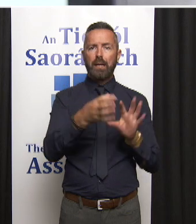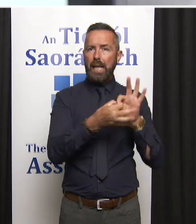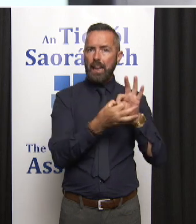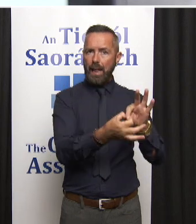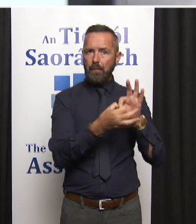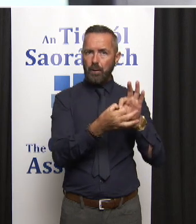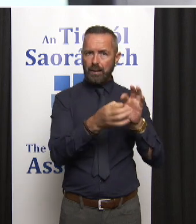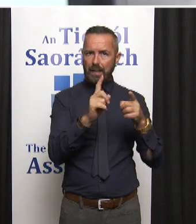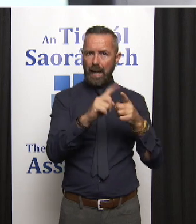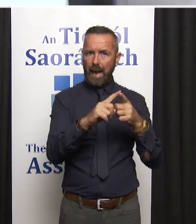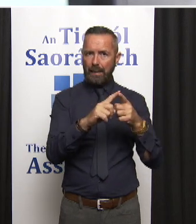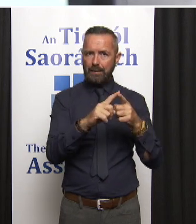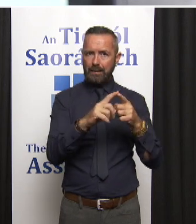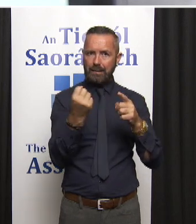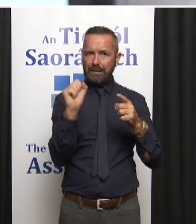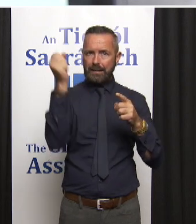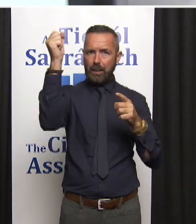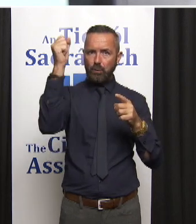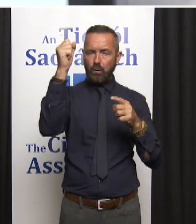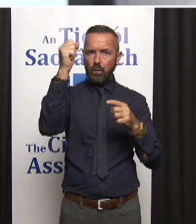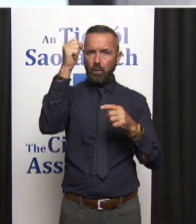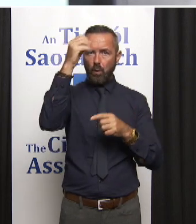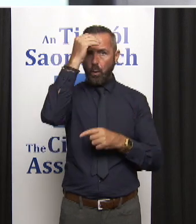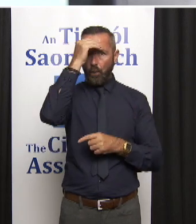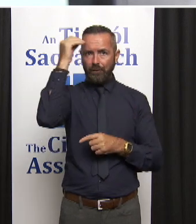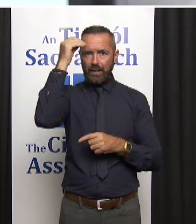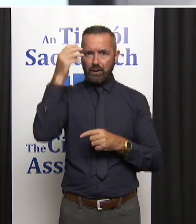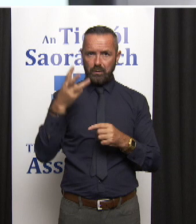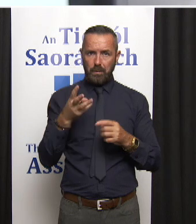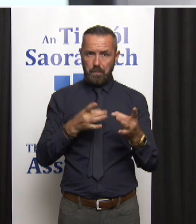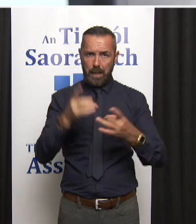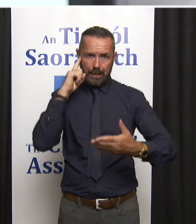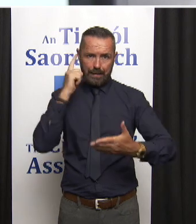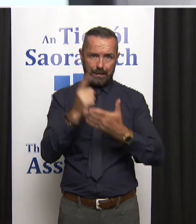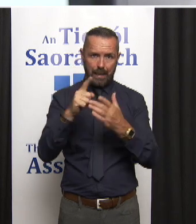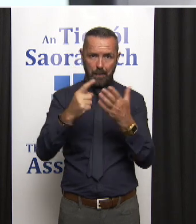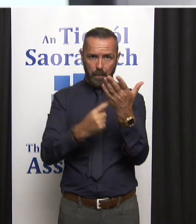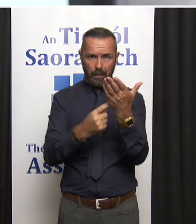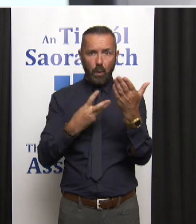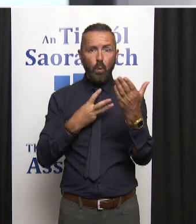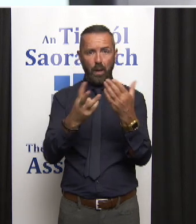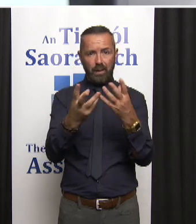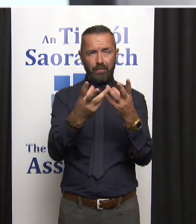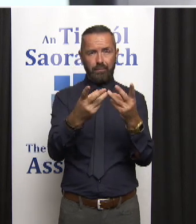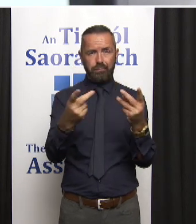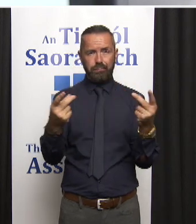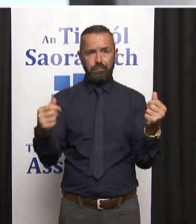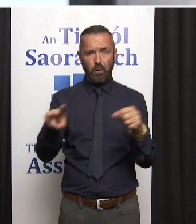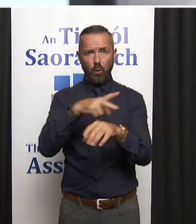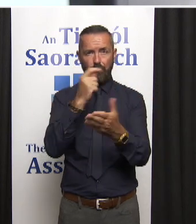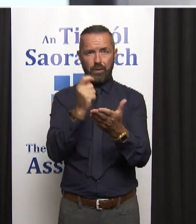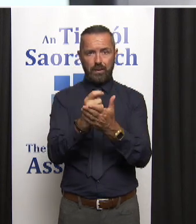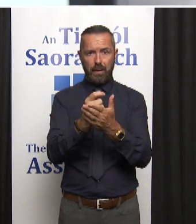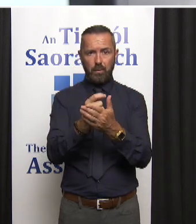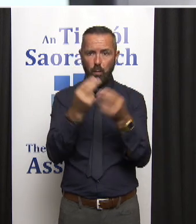in which senior officials decide major city and county-wide policy decisions would in time disappear and be replaced by a